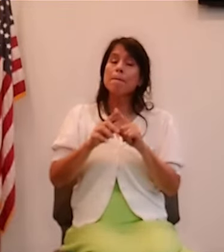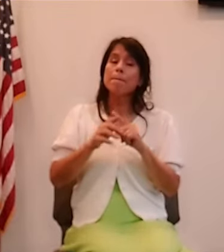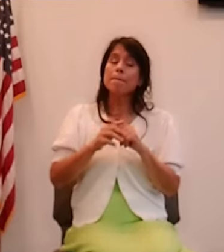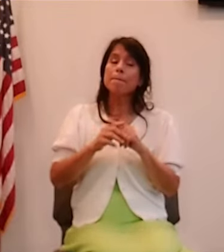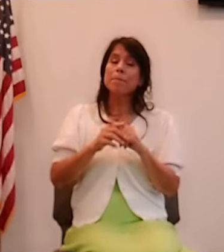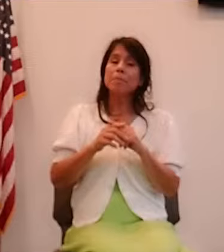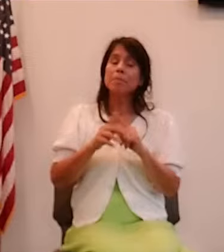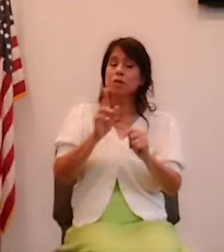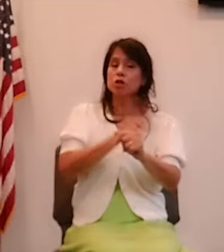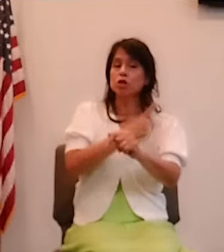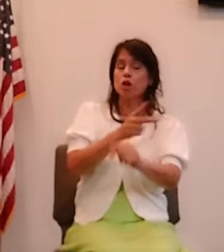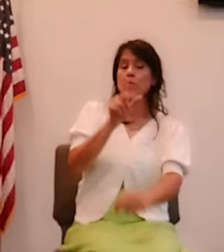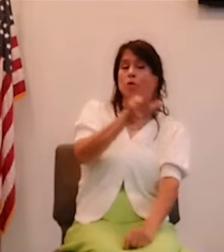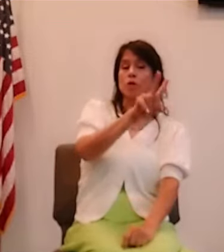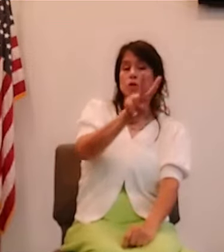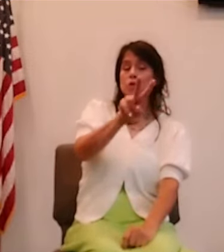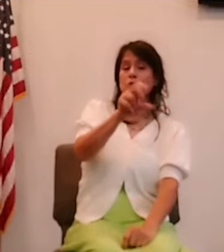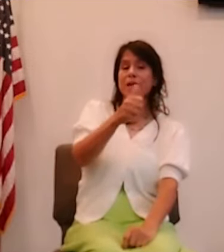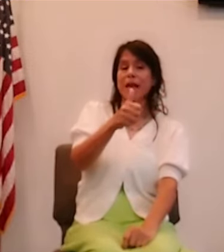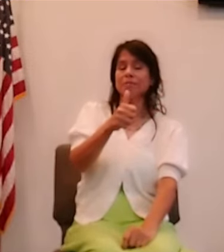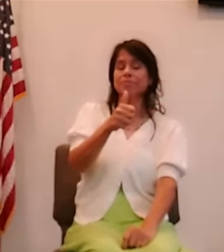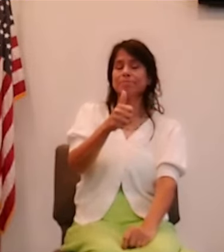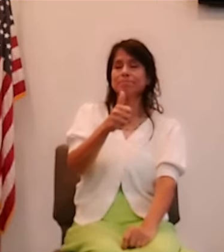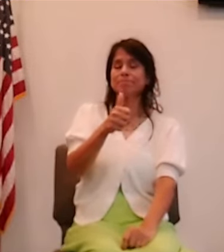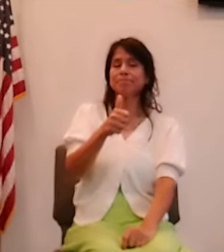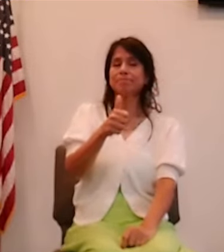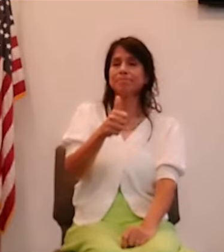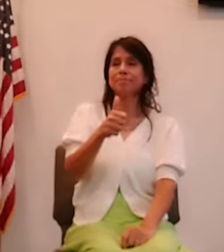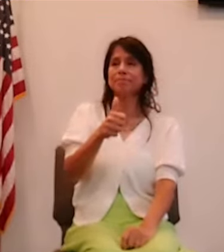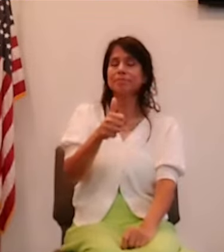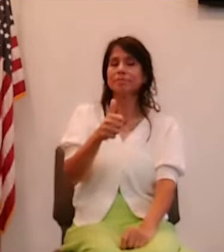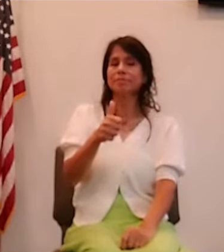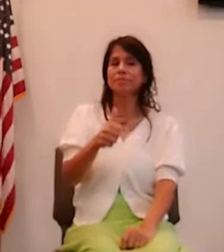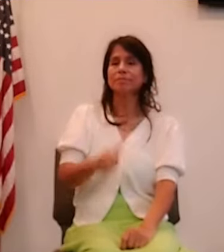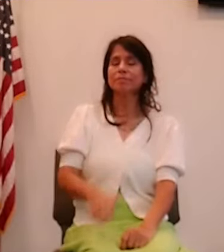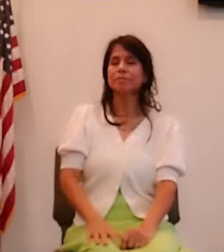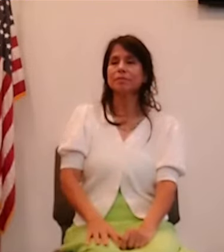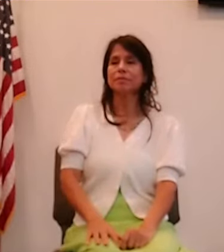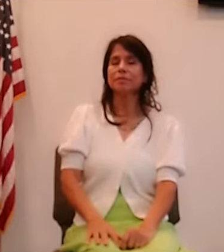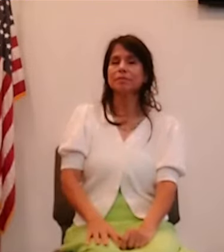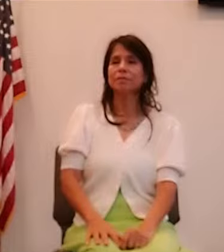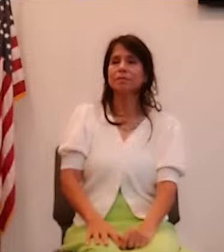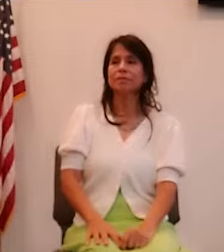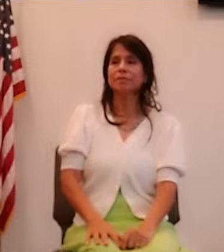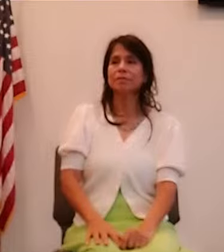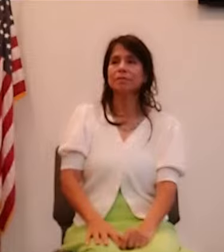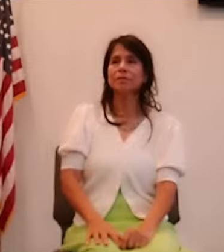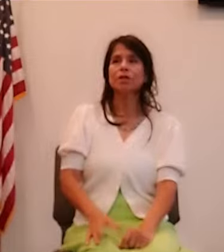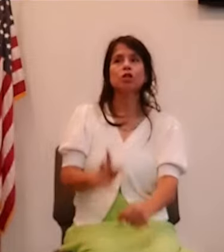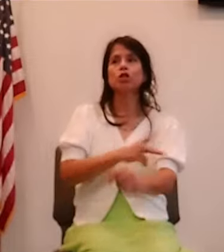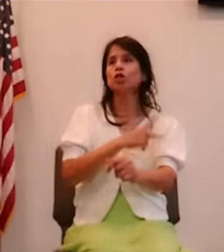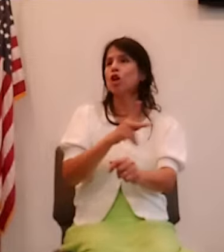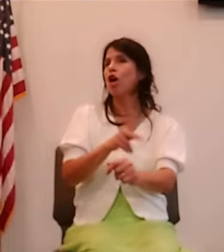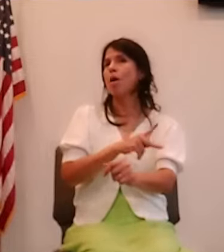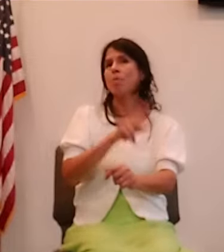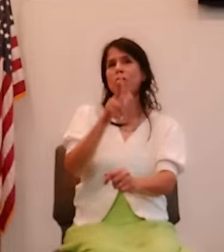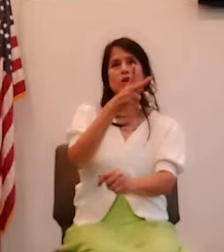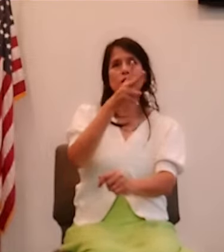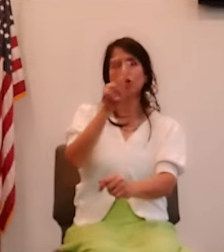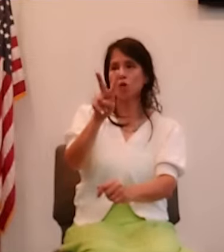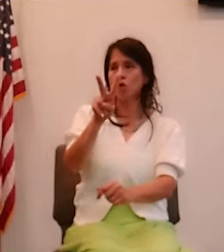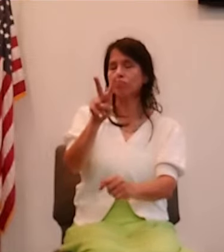32:10, this describes what Jesus was after. Psalm 32:10. Psalm 32 is a real big dog when it comes